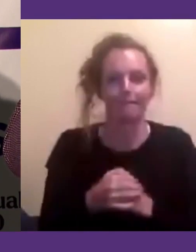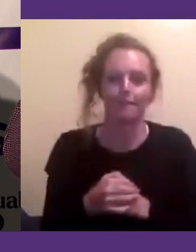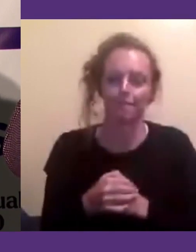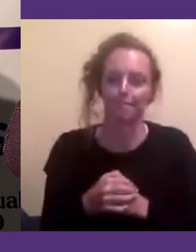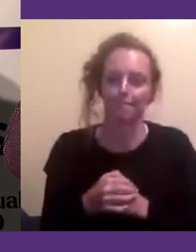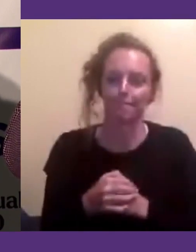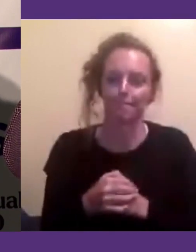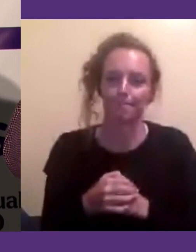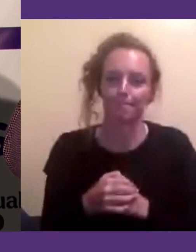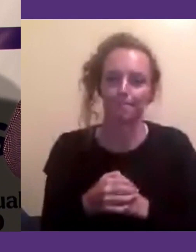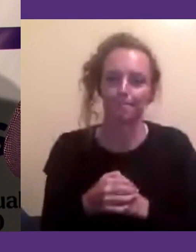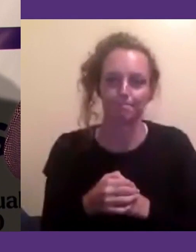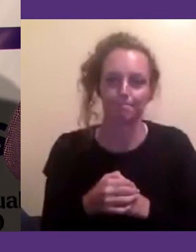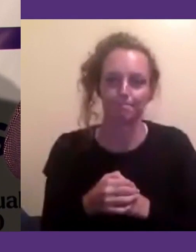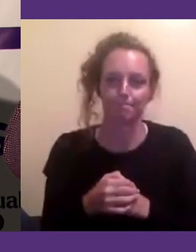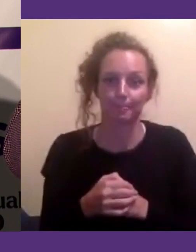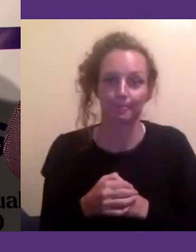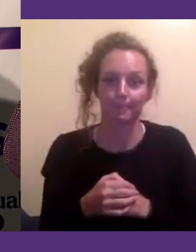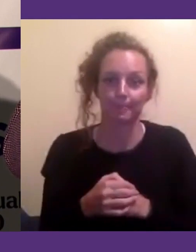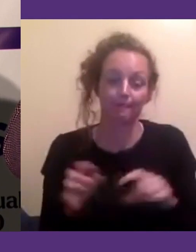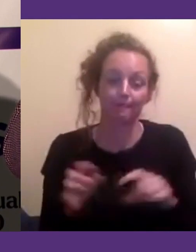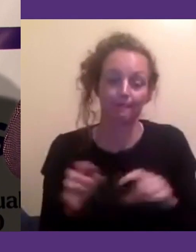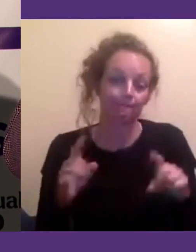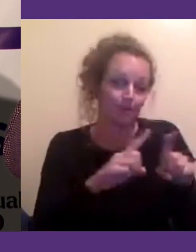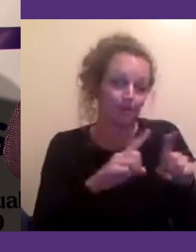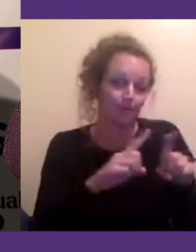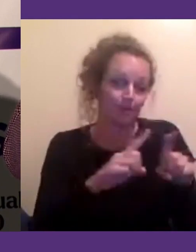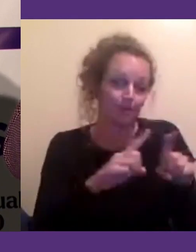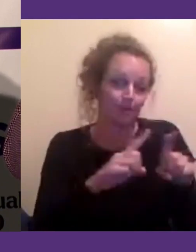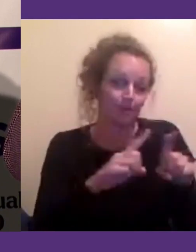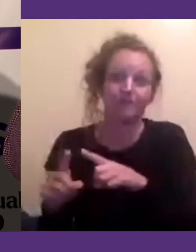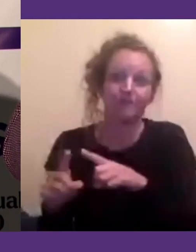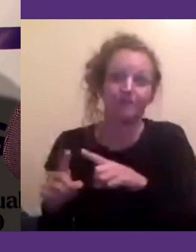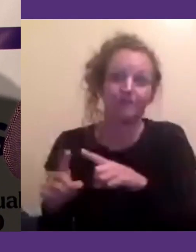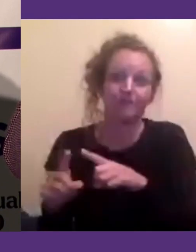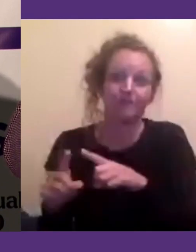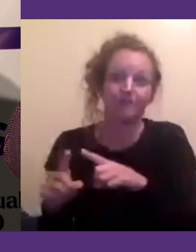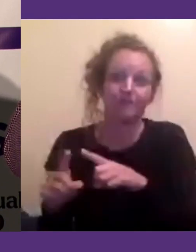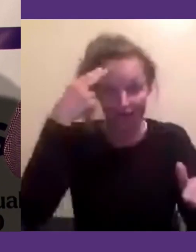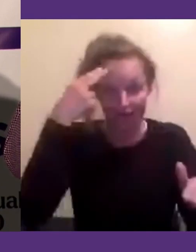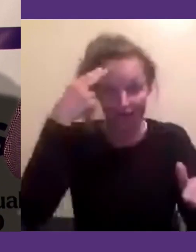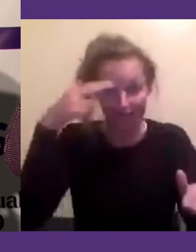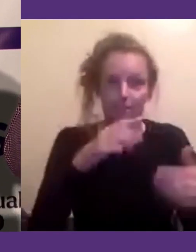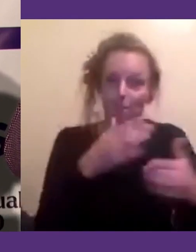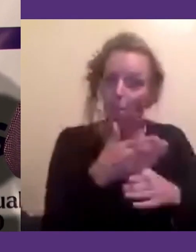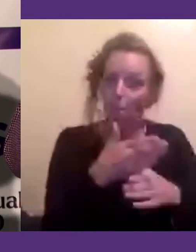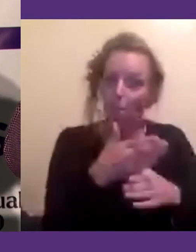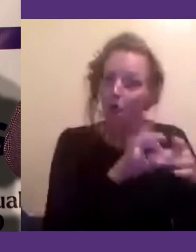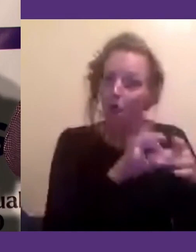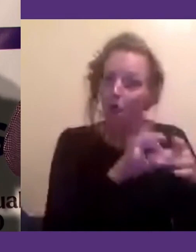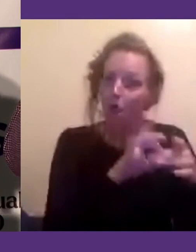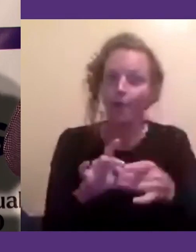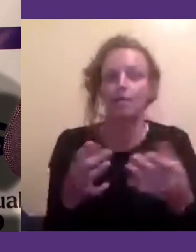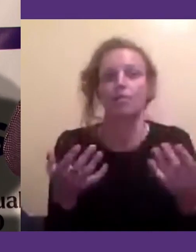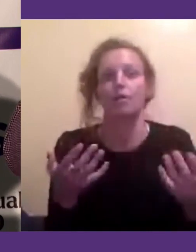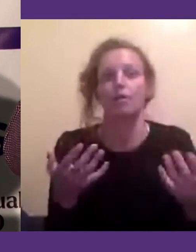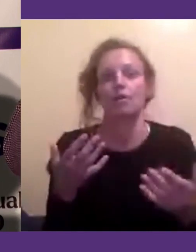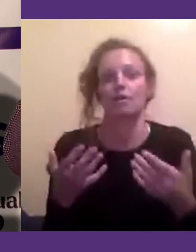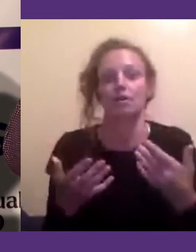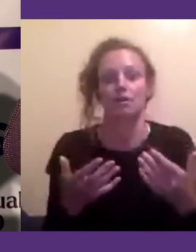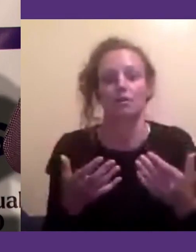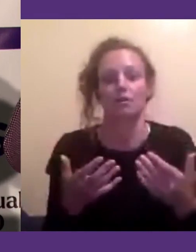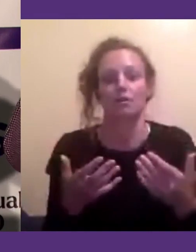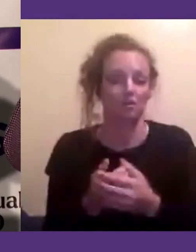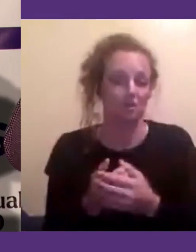we're really hand-holding them through the experience of working with, we're in and around disability. There's a lot of fear. There's a lot